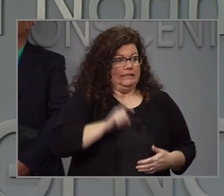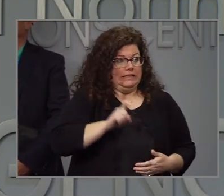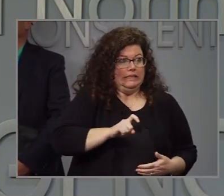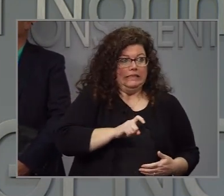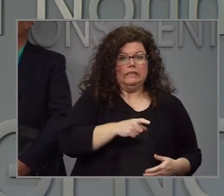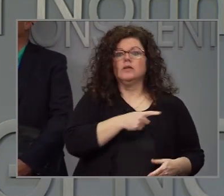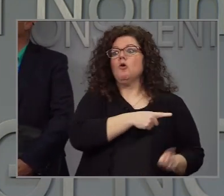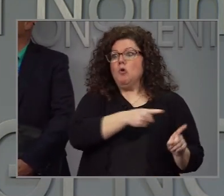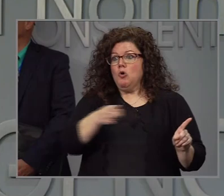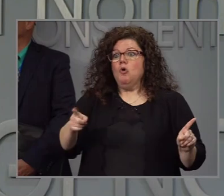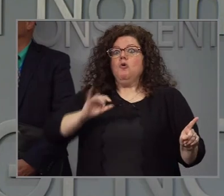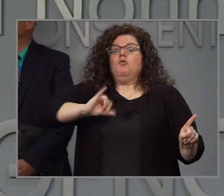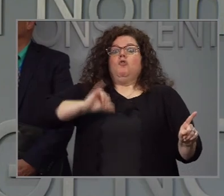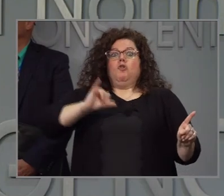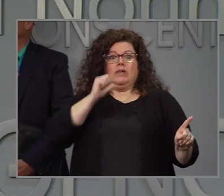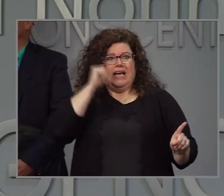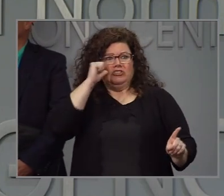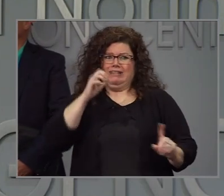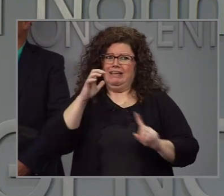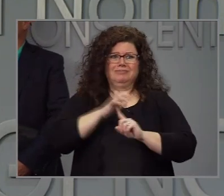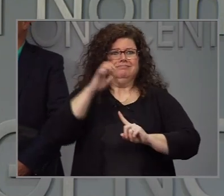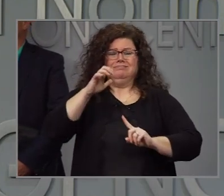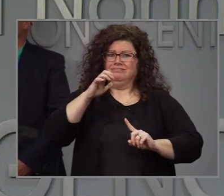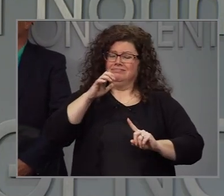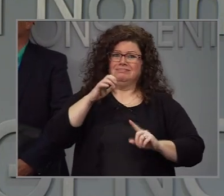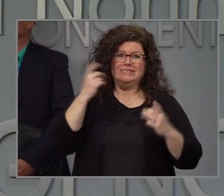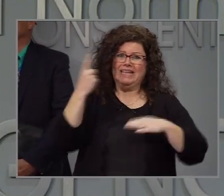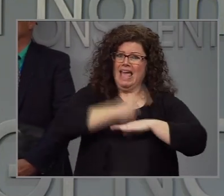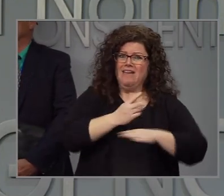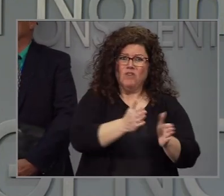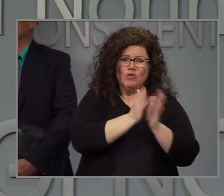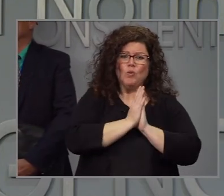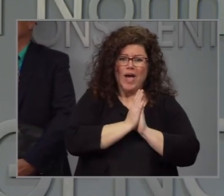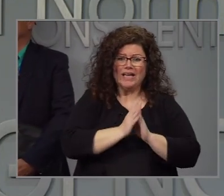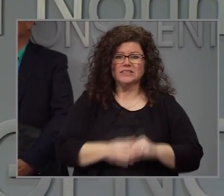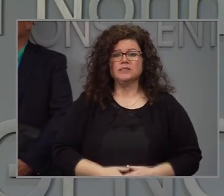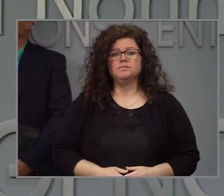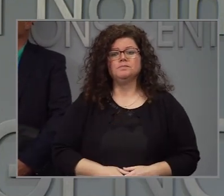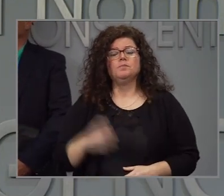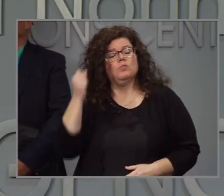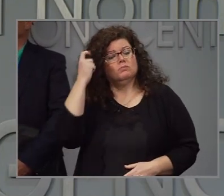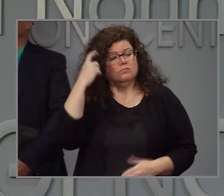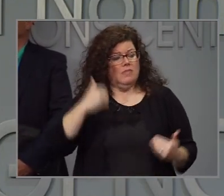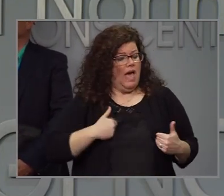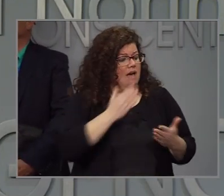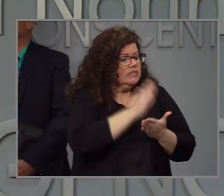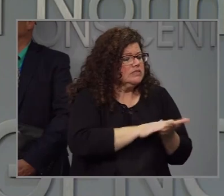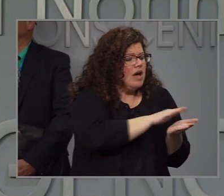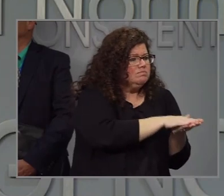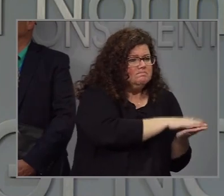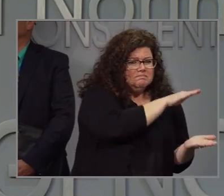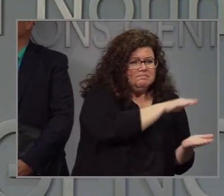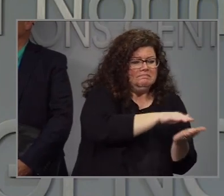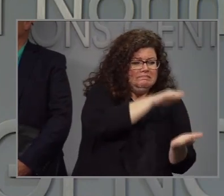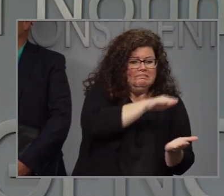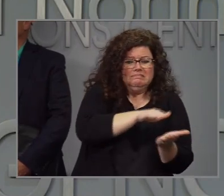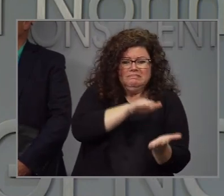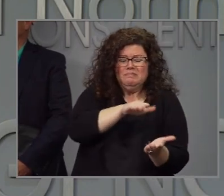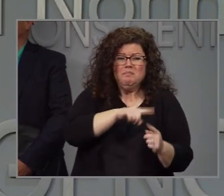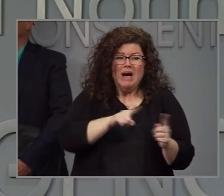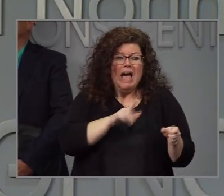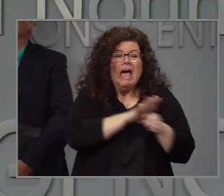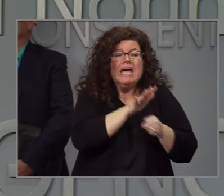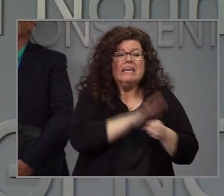hearing from some hospitals that they currently have enough stock on hand, we know that many of our healthcare entities remain in great